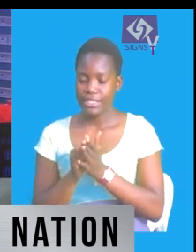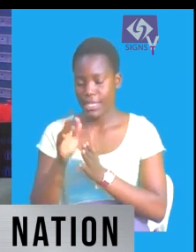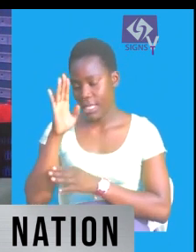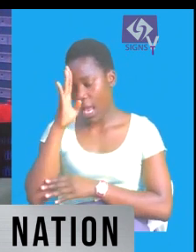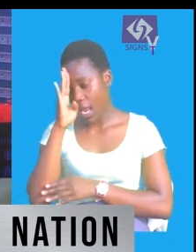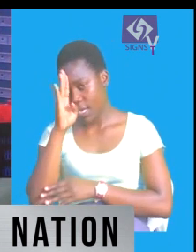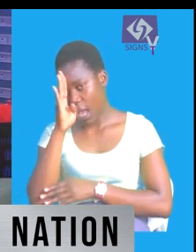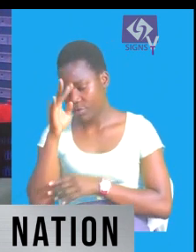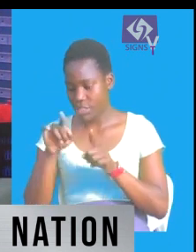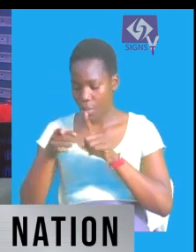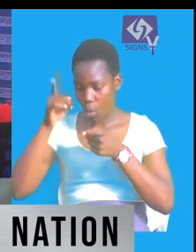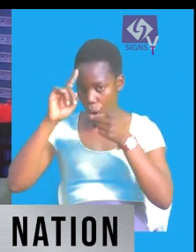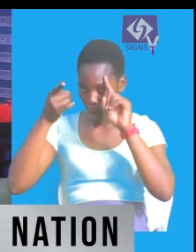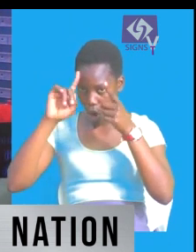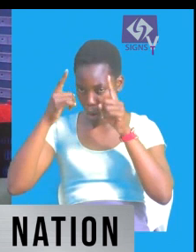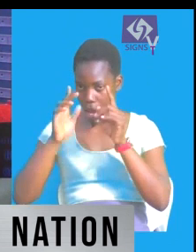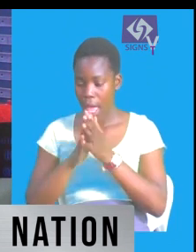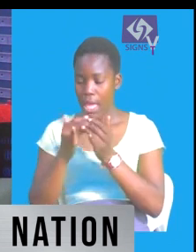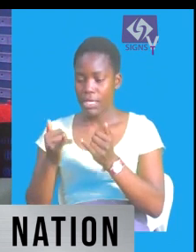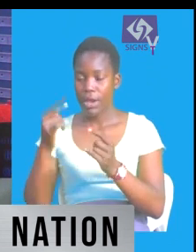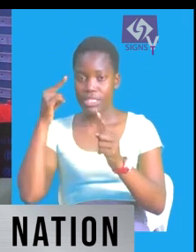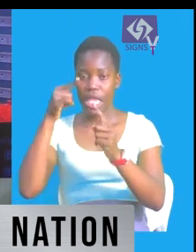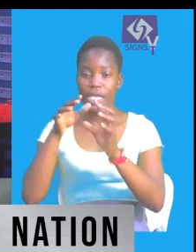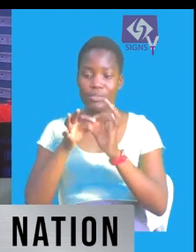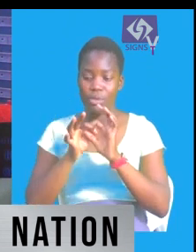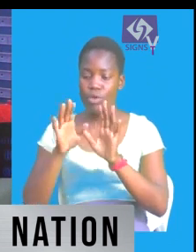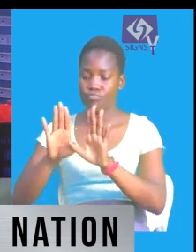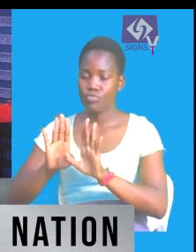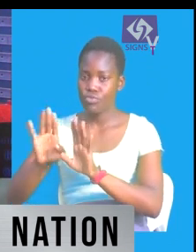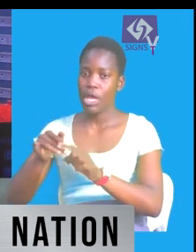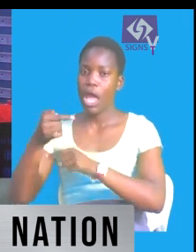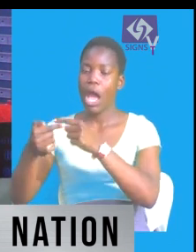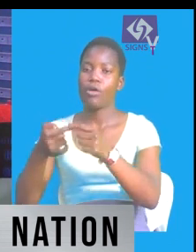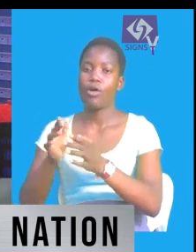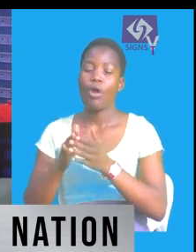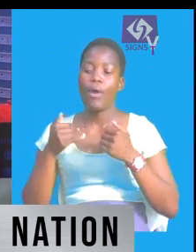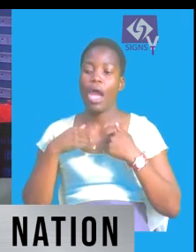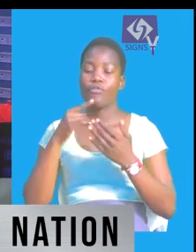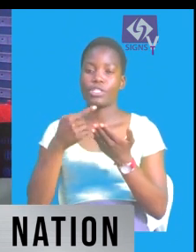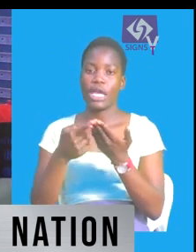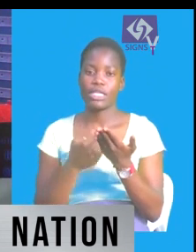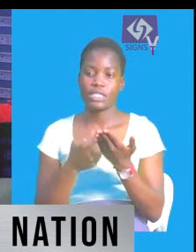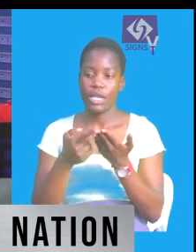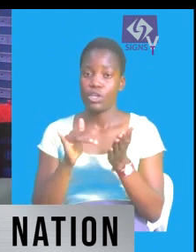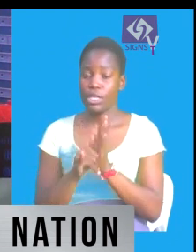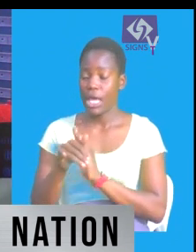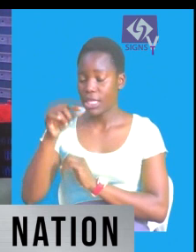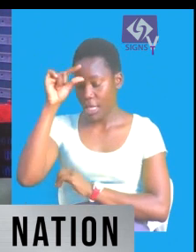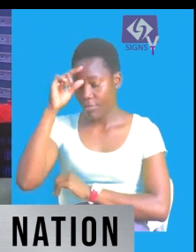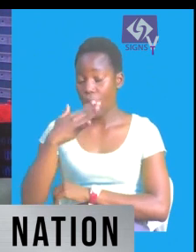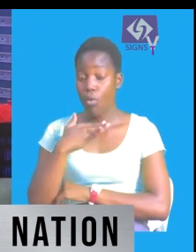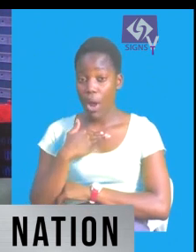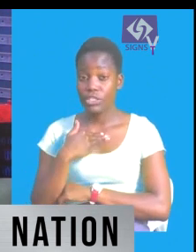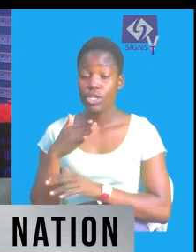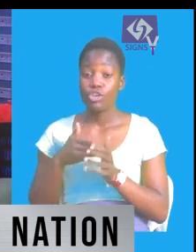know, right now as there's mere rallies are going on, there's that talk that the government wants to take